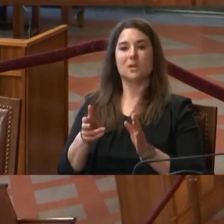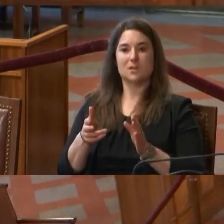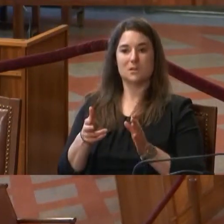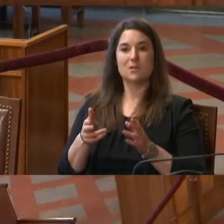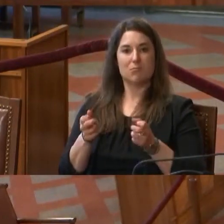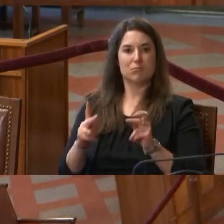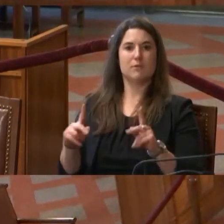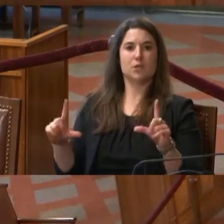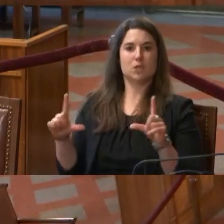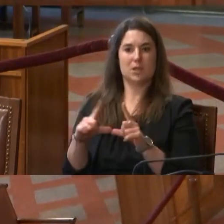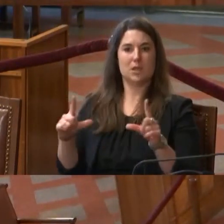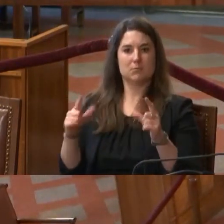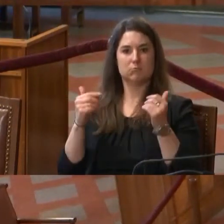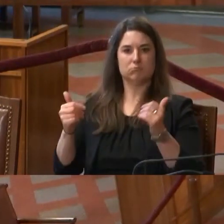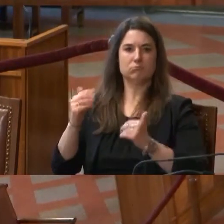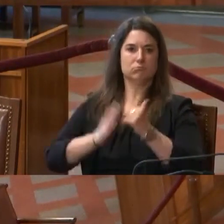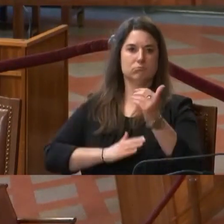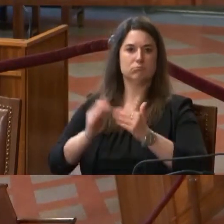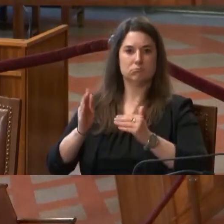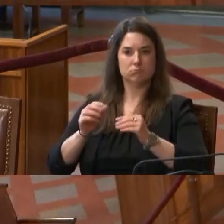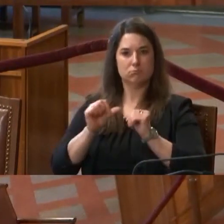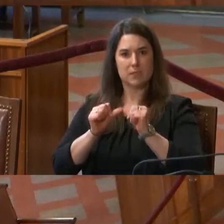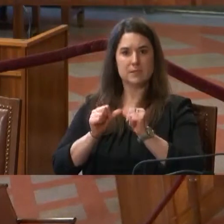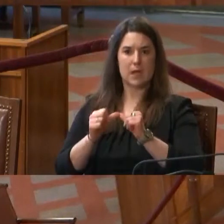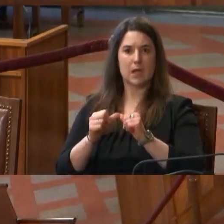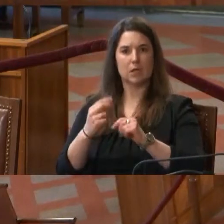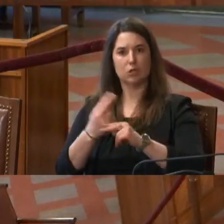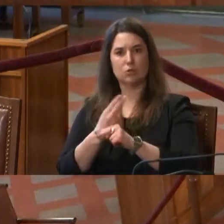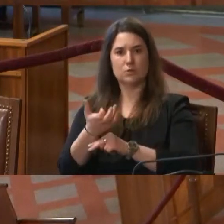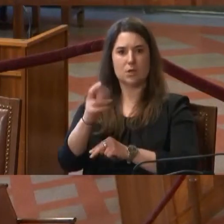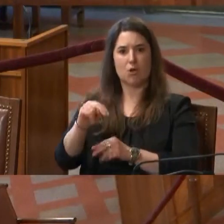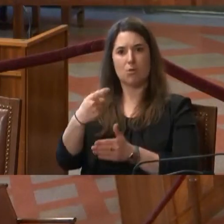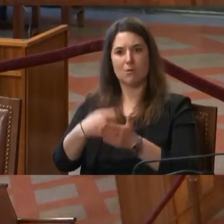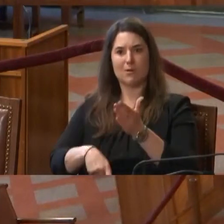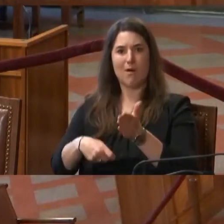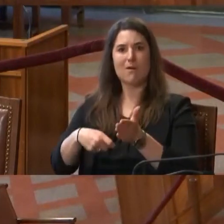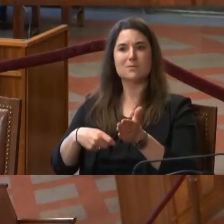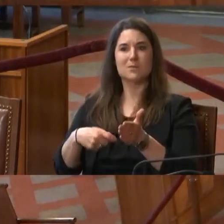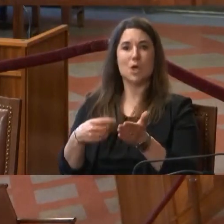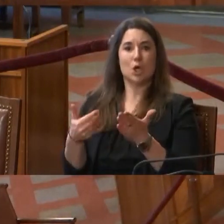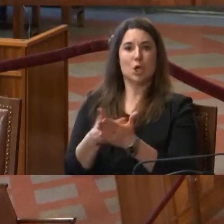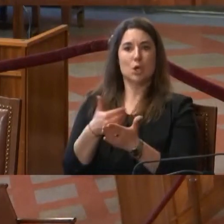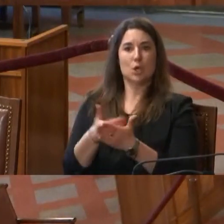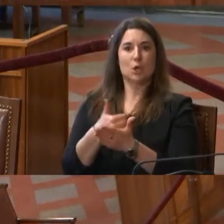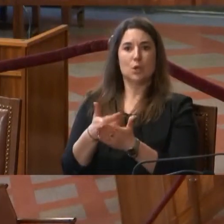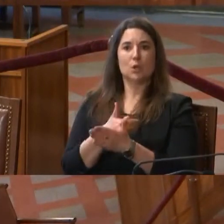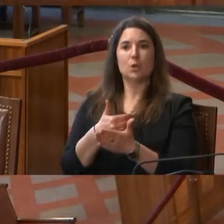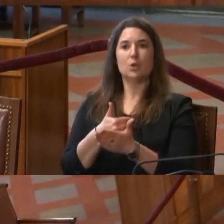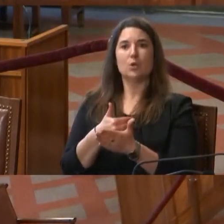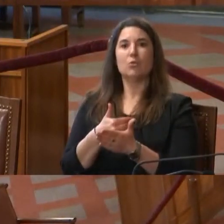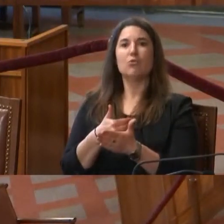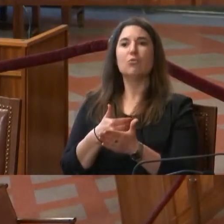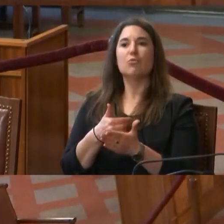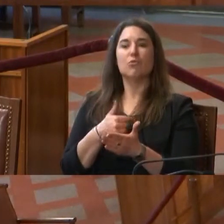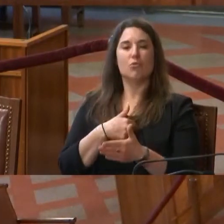and license to construct, maintain, and use at their own cost and expense a new rain garden on